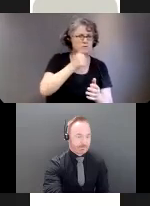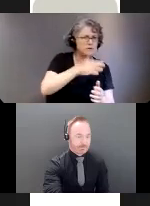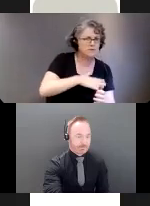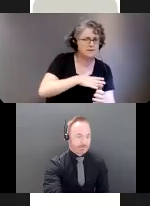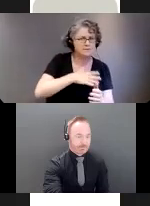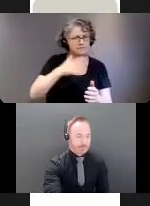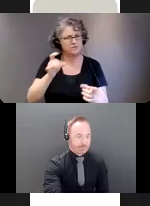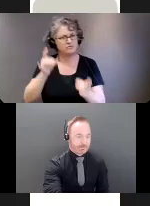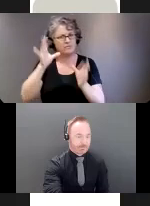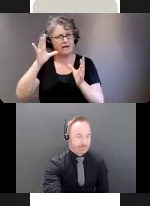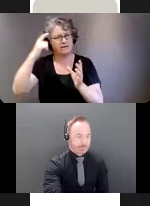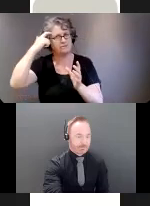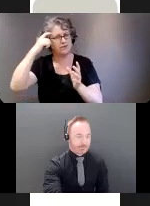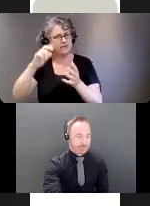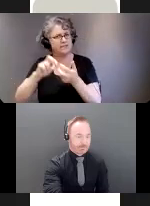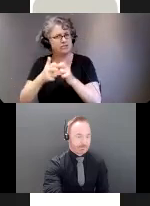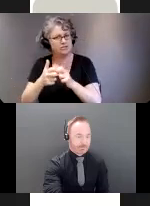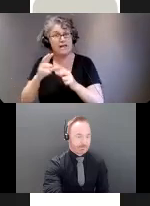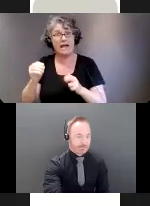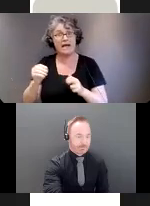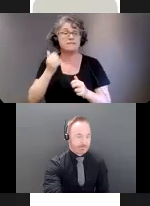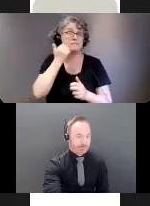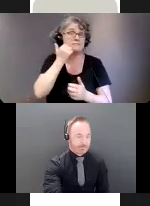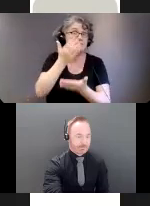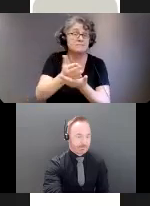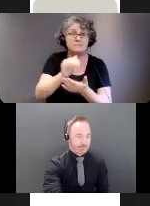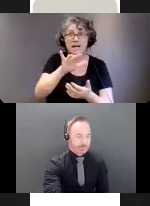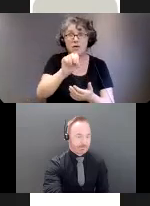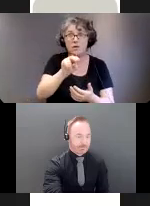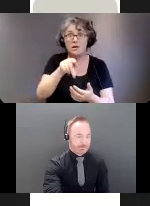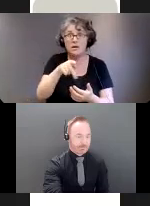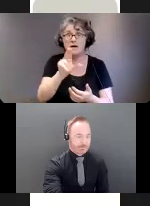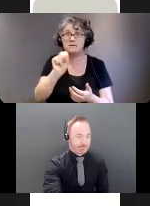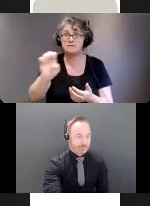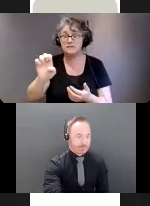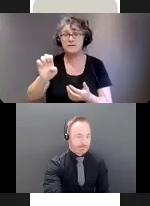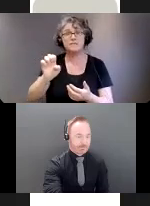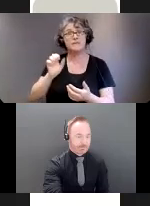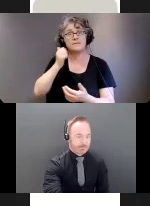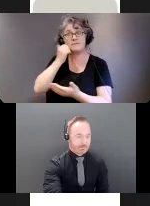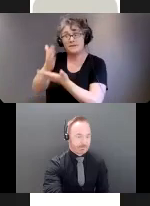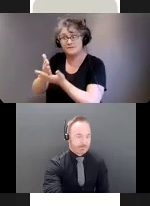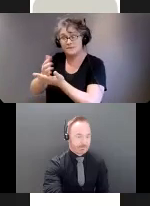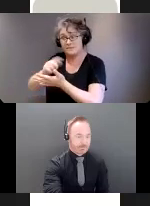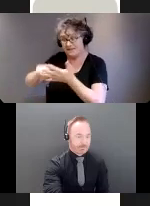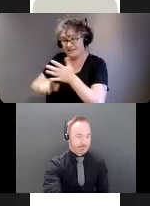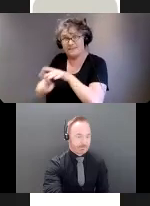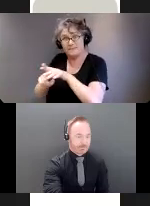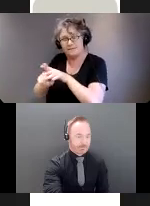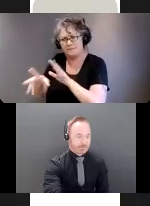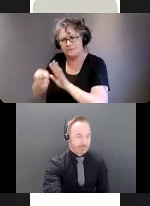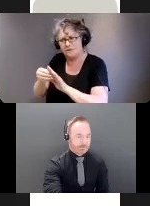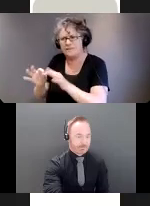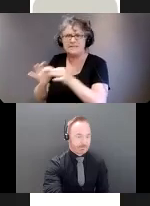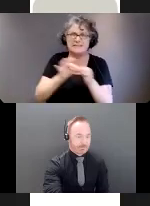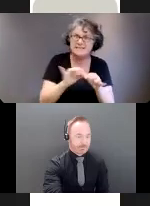impacts of menopause. And the symptoms of menopause are also similar to post-concussion. So